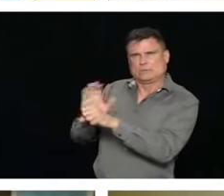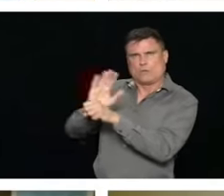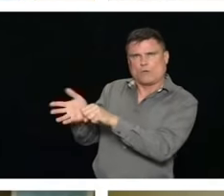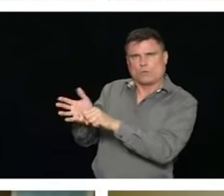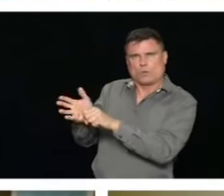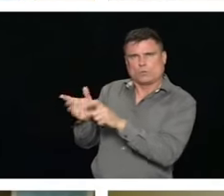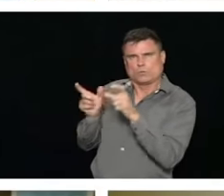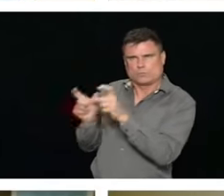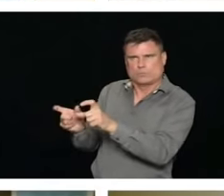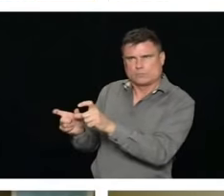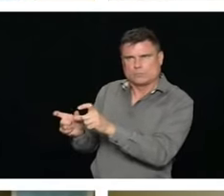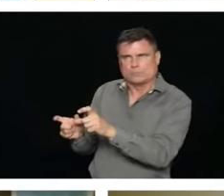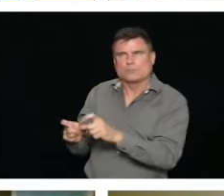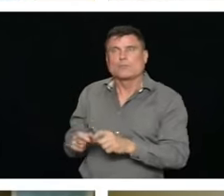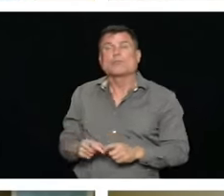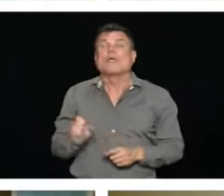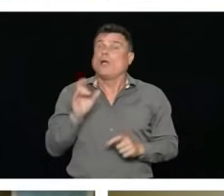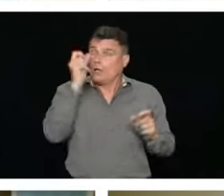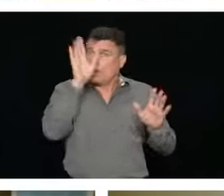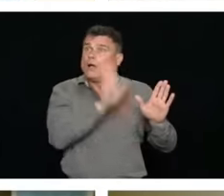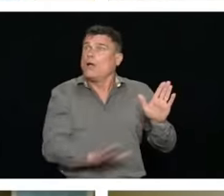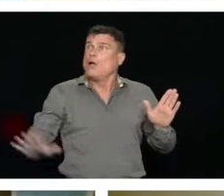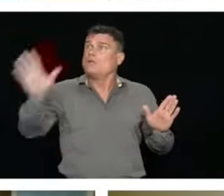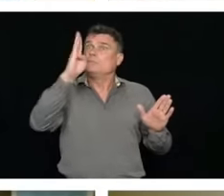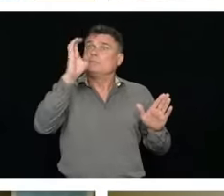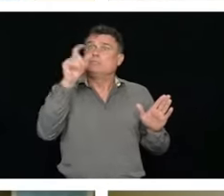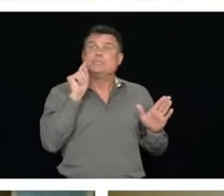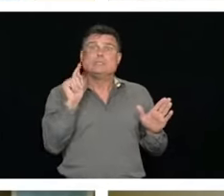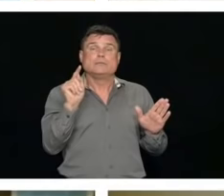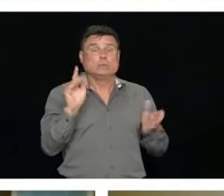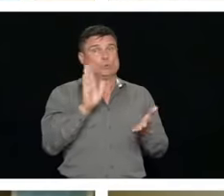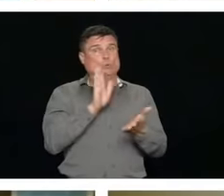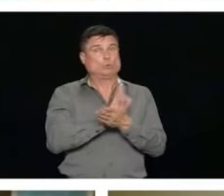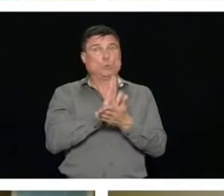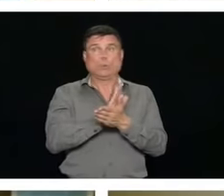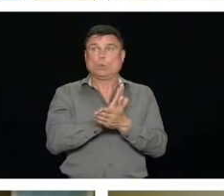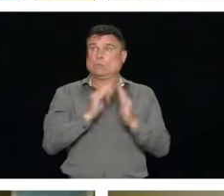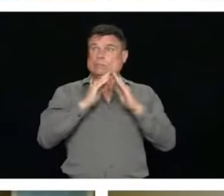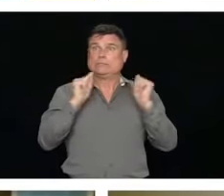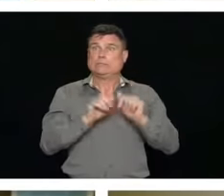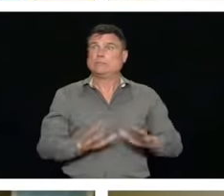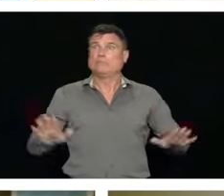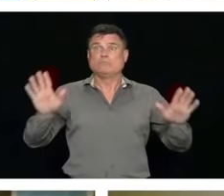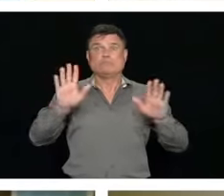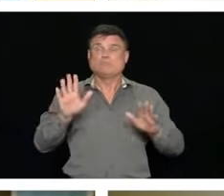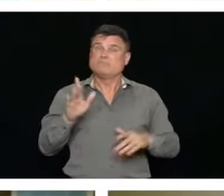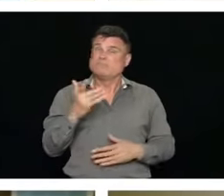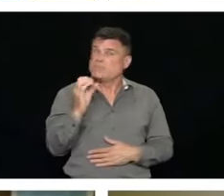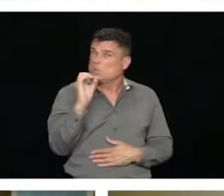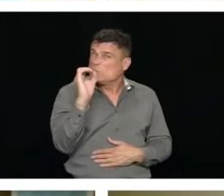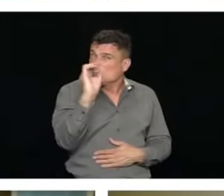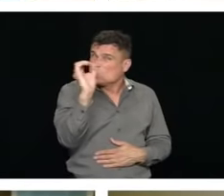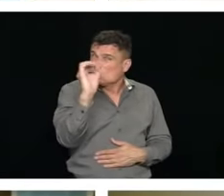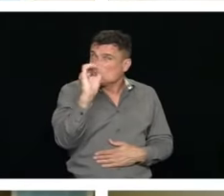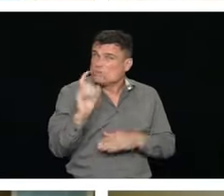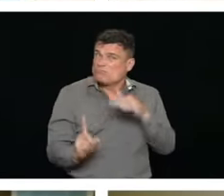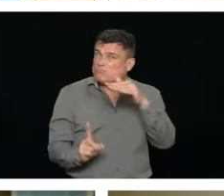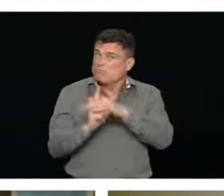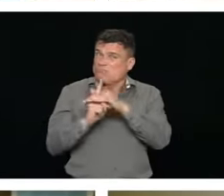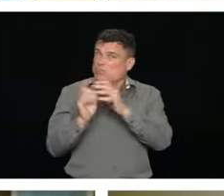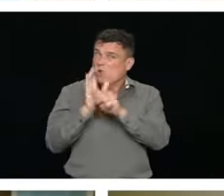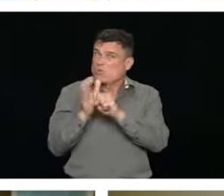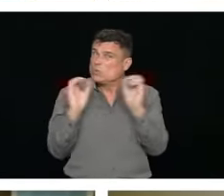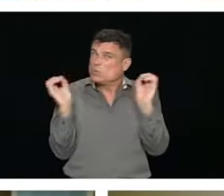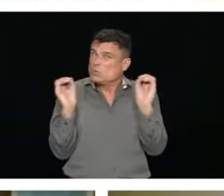to control it as much as we can. And we're committed to doing that so that you can feel reassured in your environments that you won't be